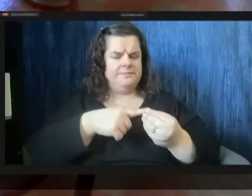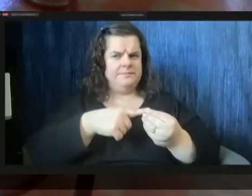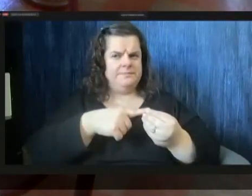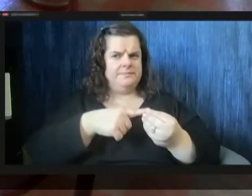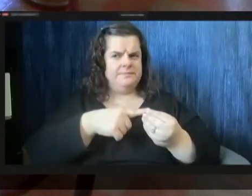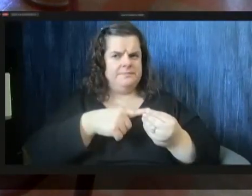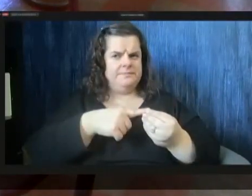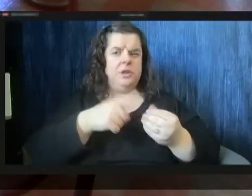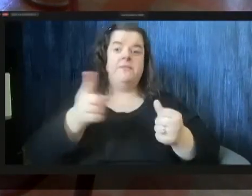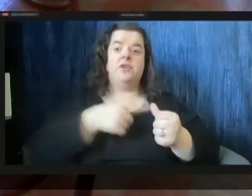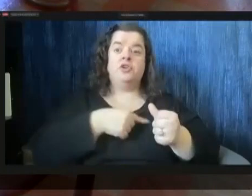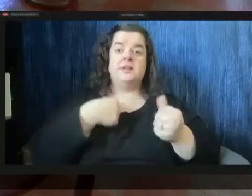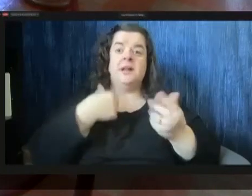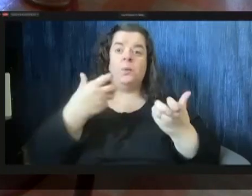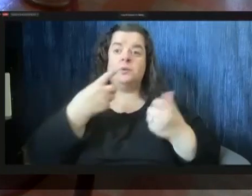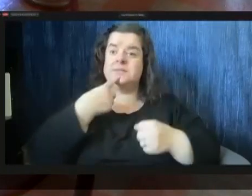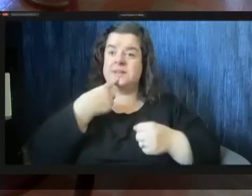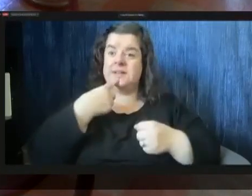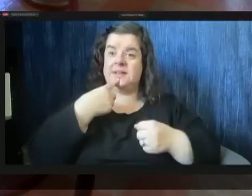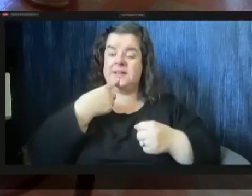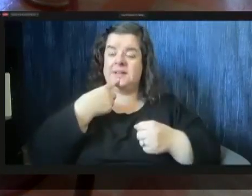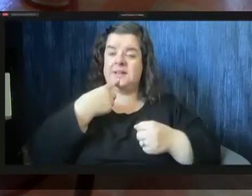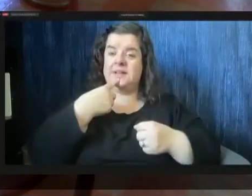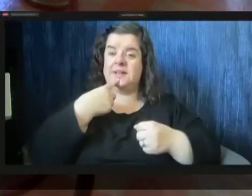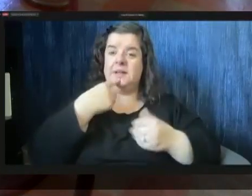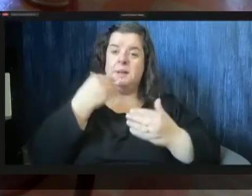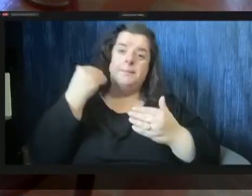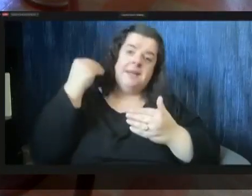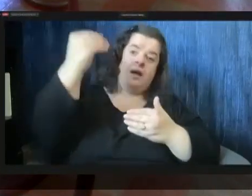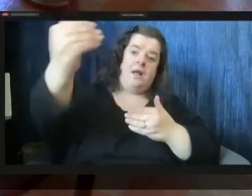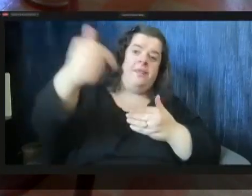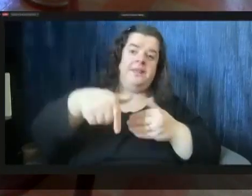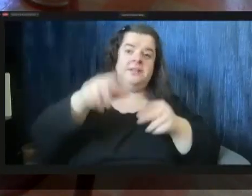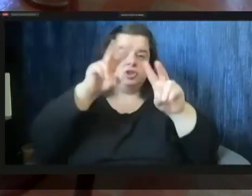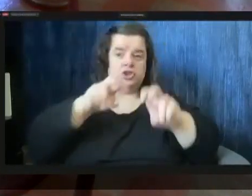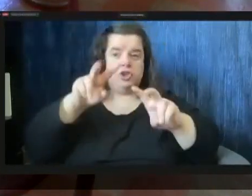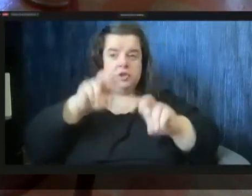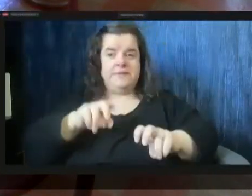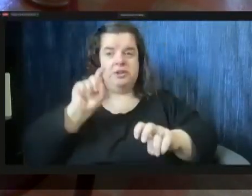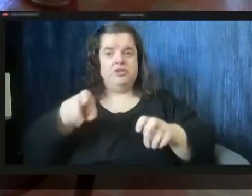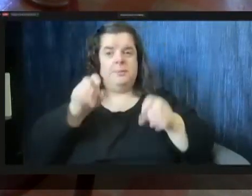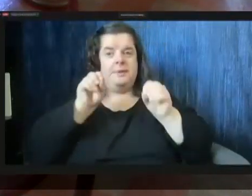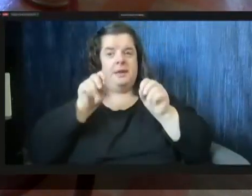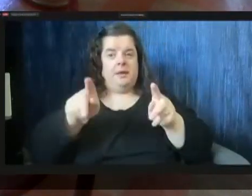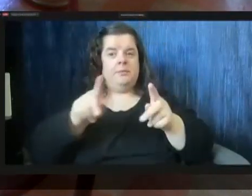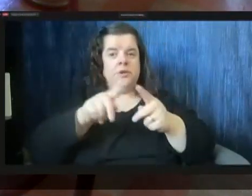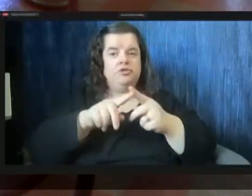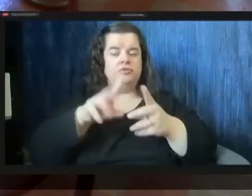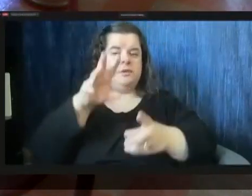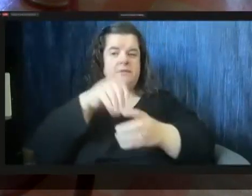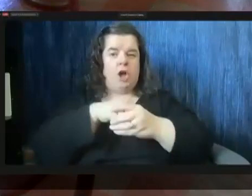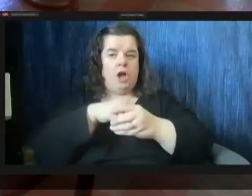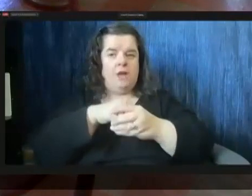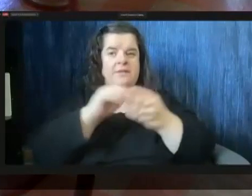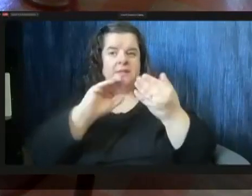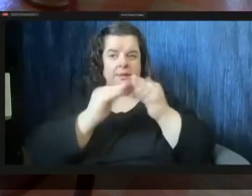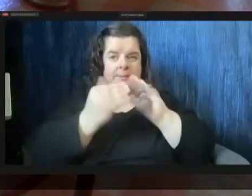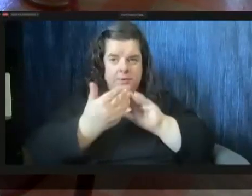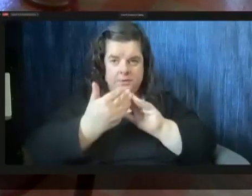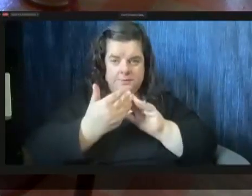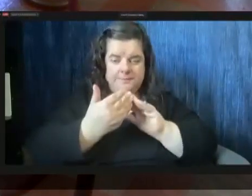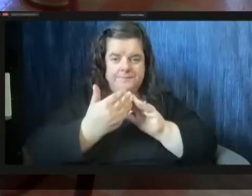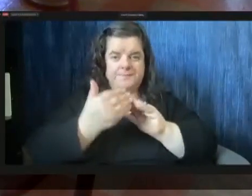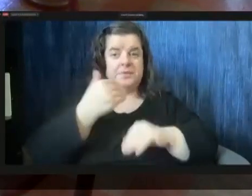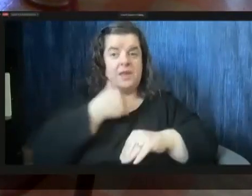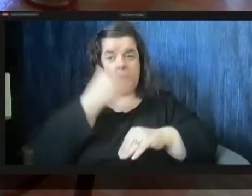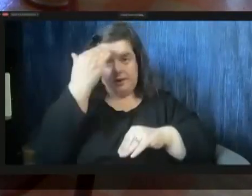well, first I want to say that I think that beyond the survey, there should be an opportunity to engage community. I know that a